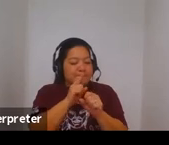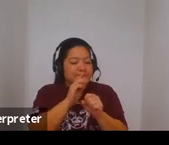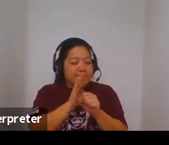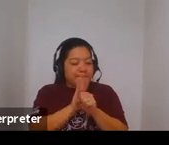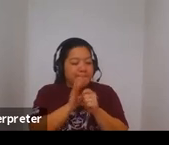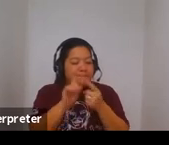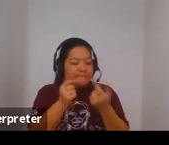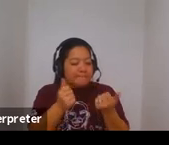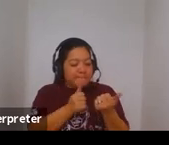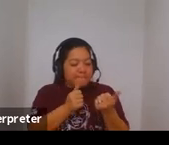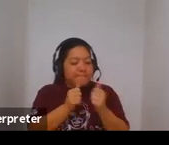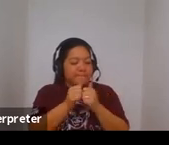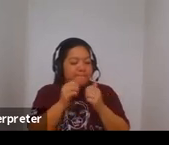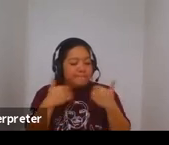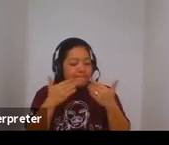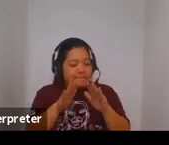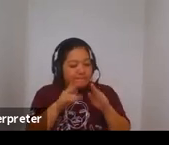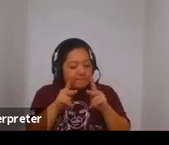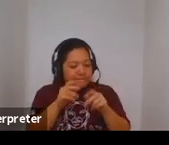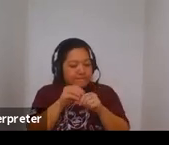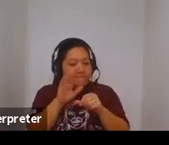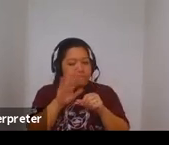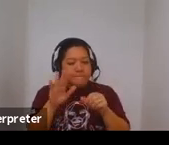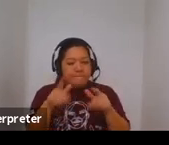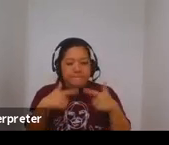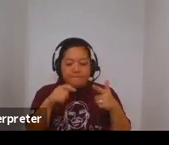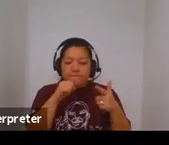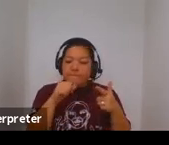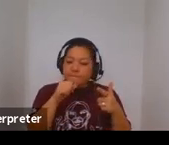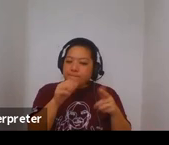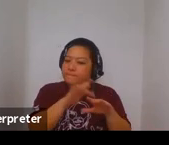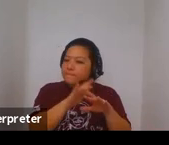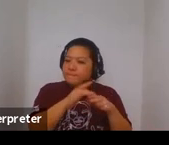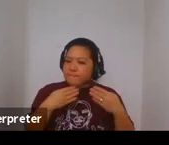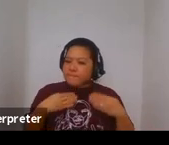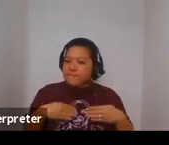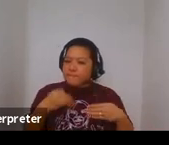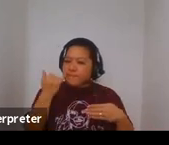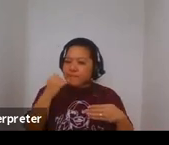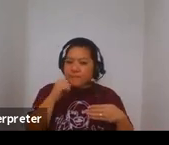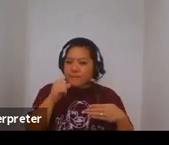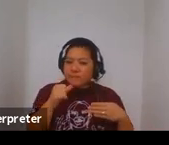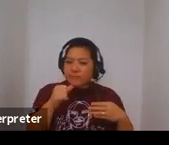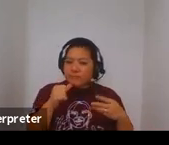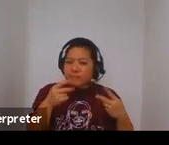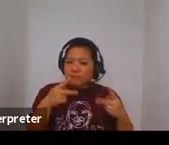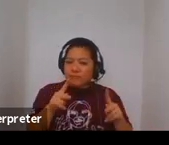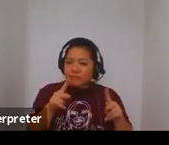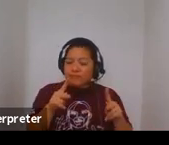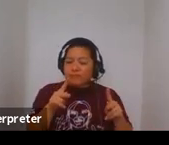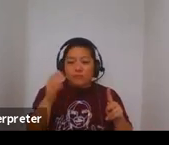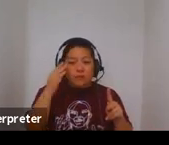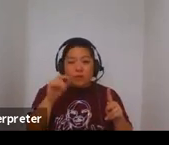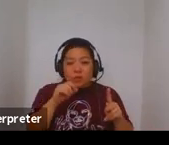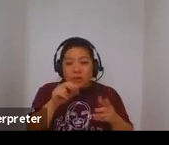to yourself as with the young people in your lives to not touch their bodies if they don't consent to it. That means